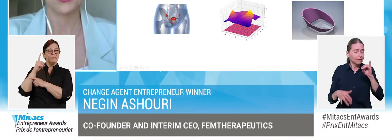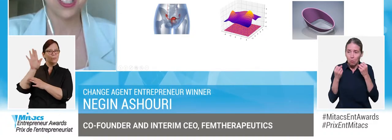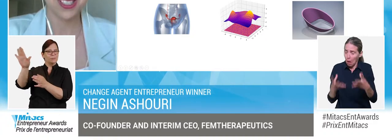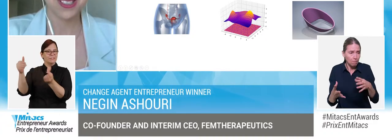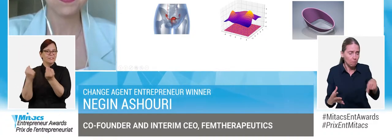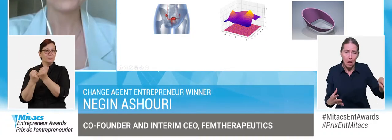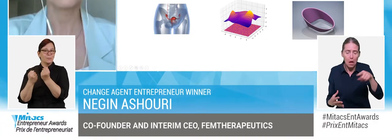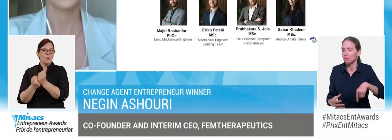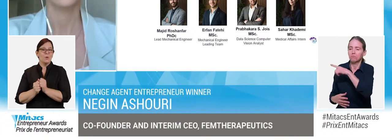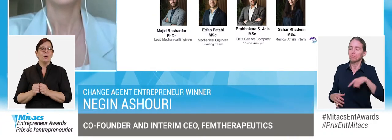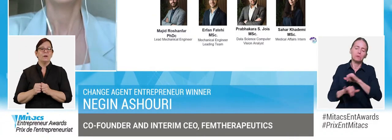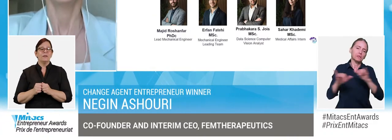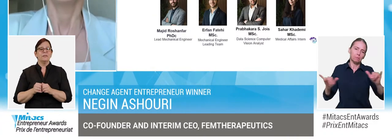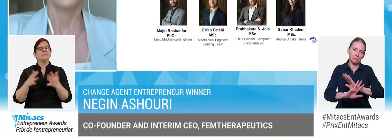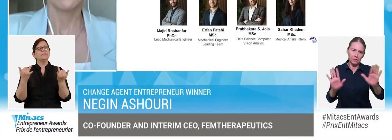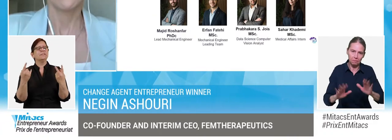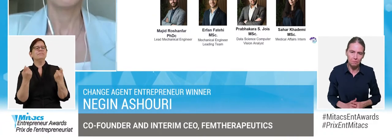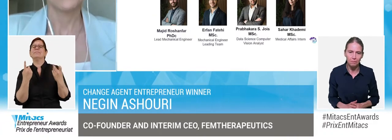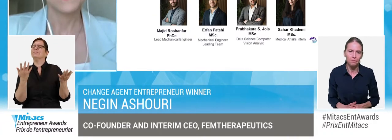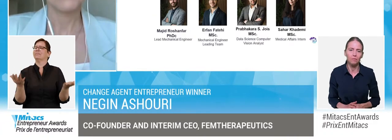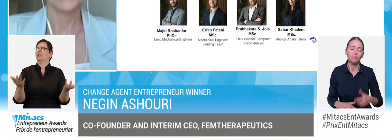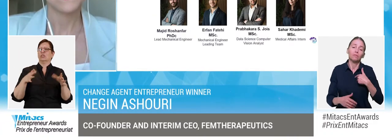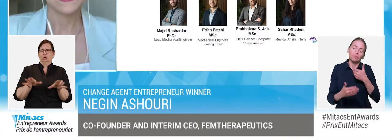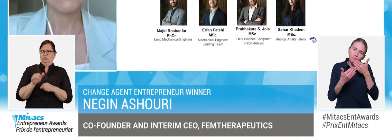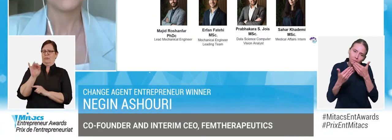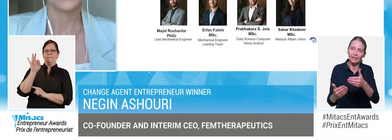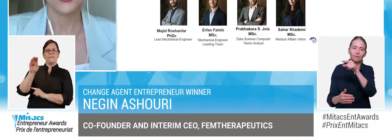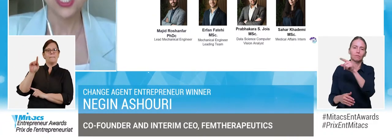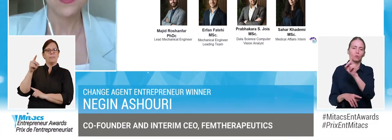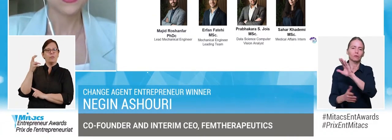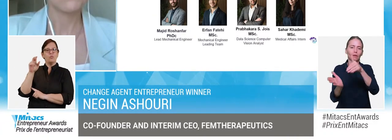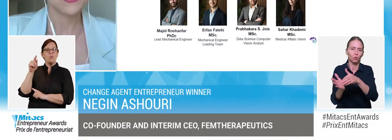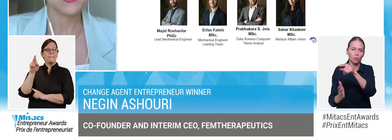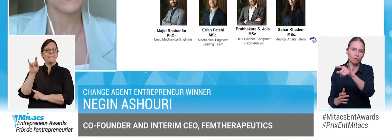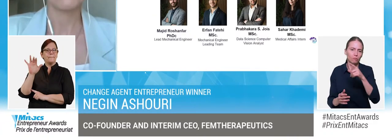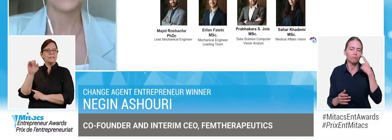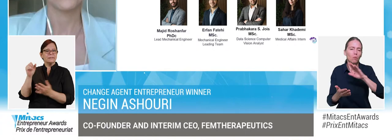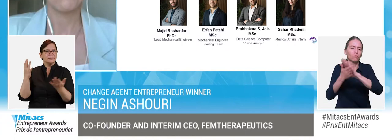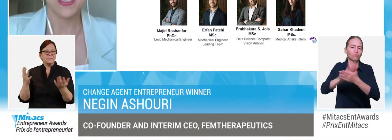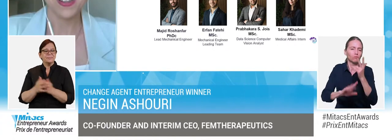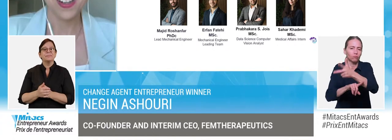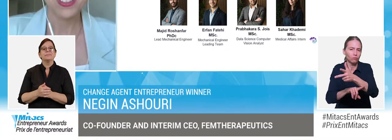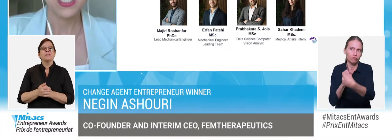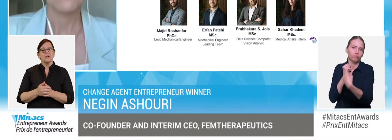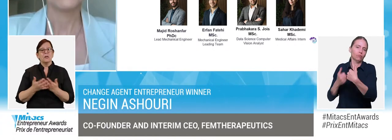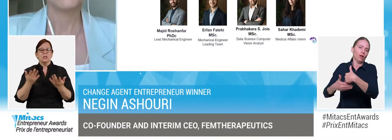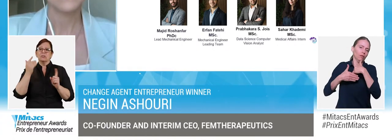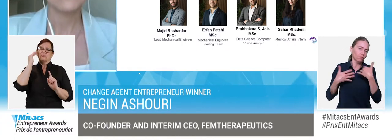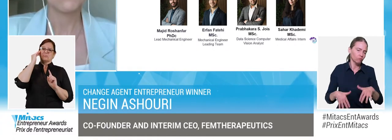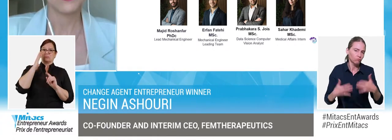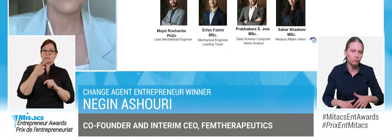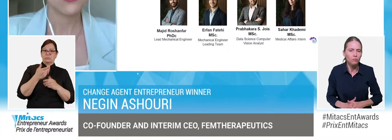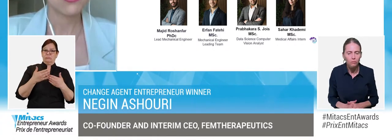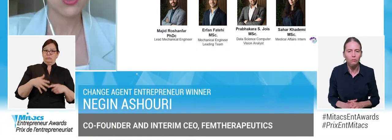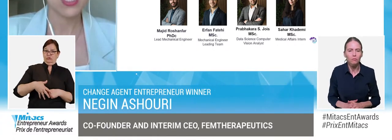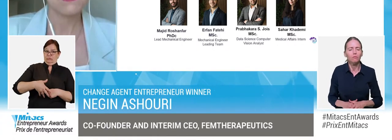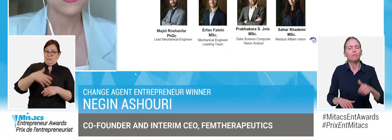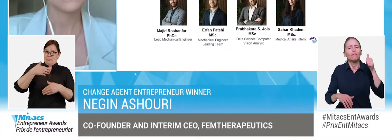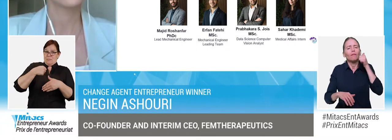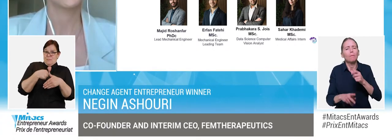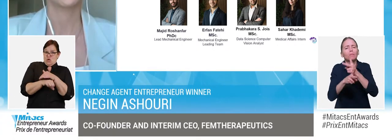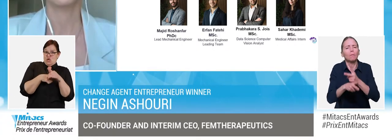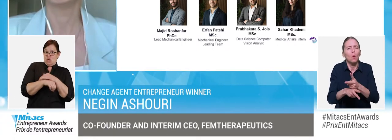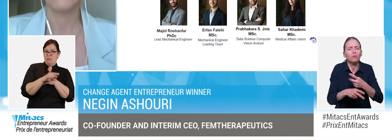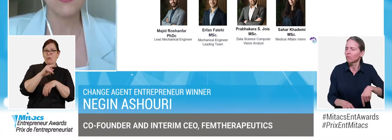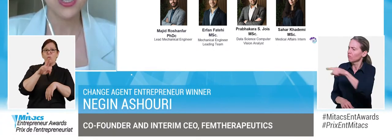patient. We are a multidisciplinary team with engineering, business, and medical background. We believe that pelvic organ